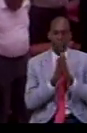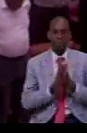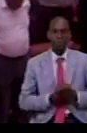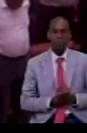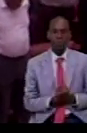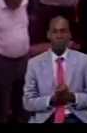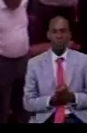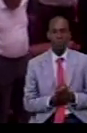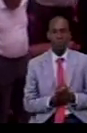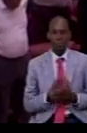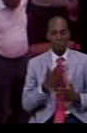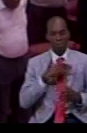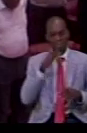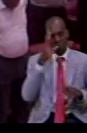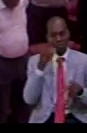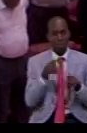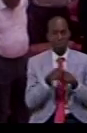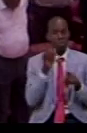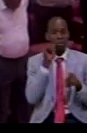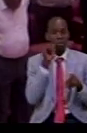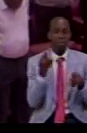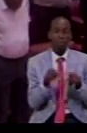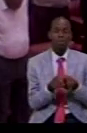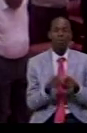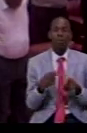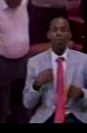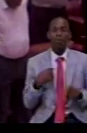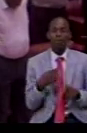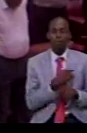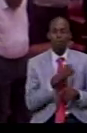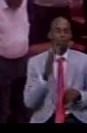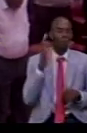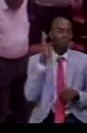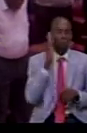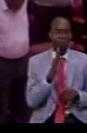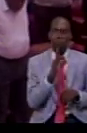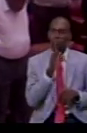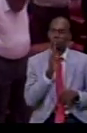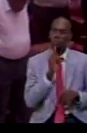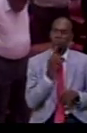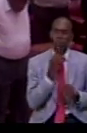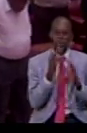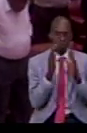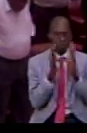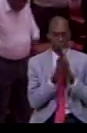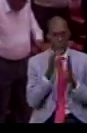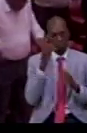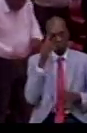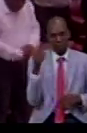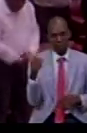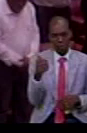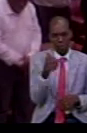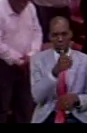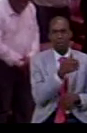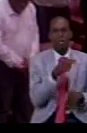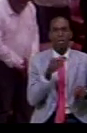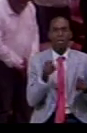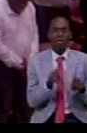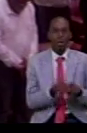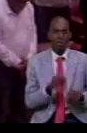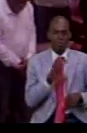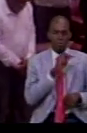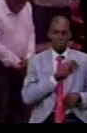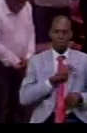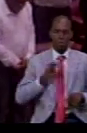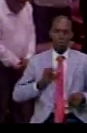Brothers and sisters, we should specifically pray for ourselves first as citizens in the kingdom, that we will